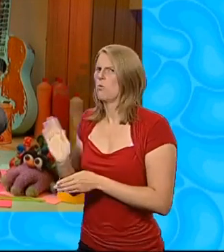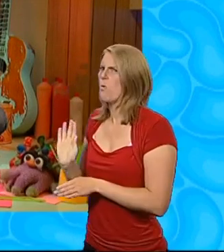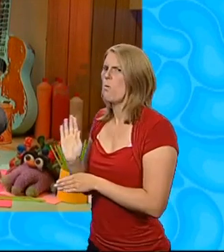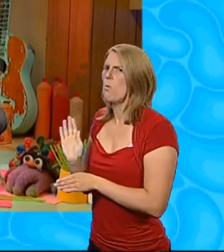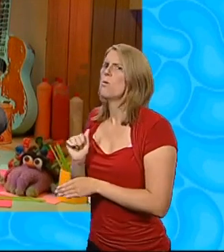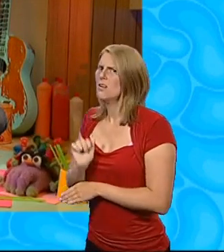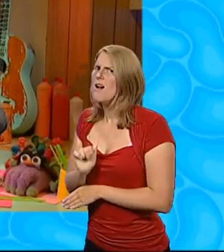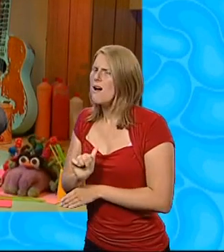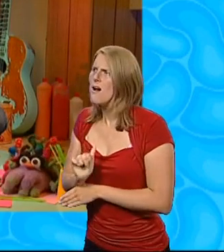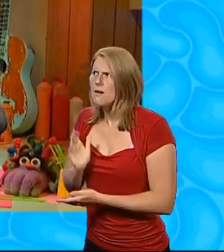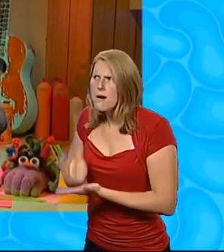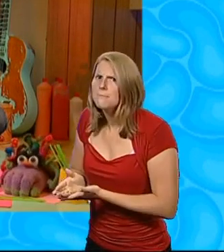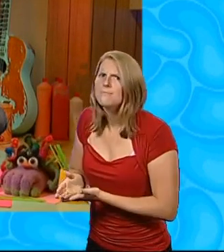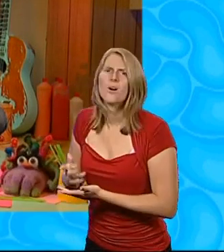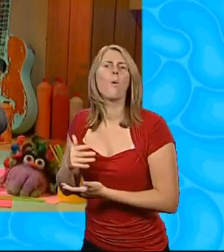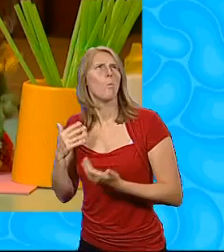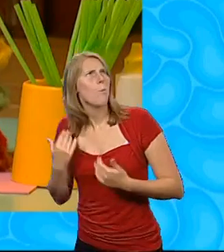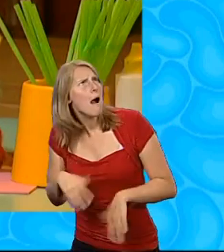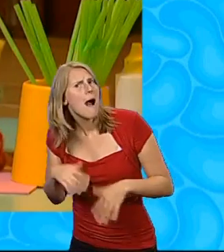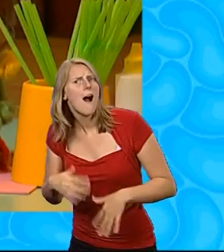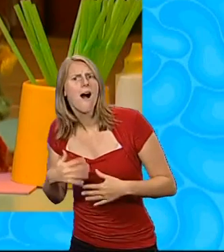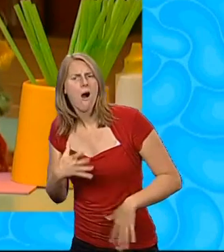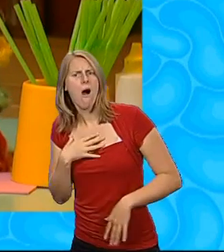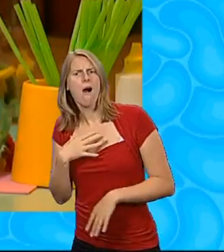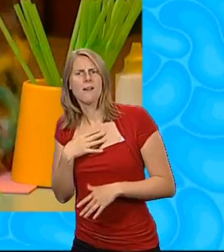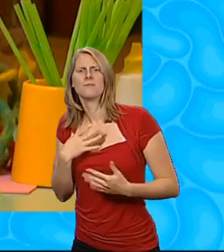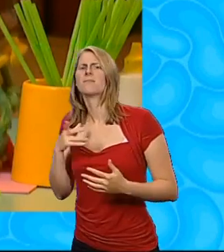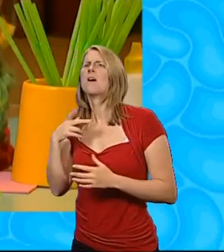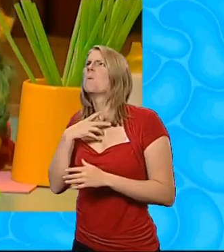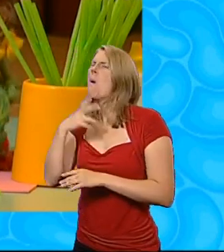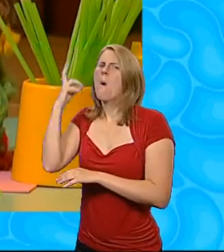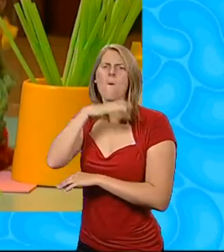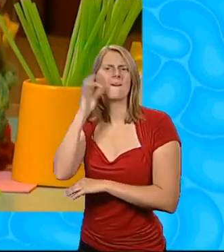world? No. Yeah. Wow. I don't want to make an old flower. I want to